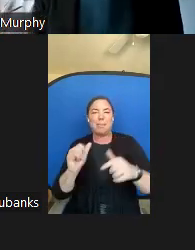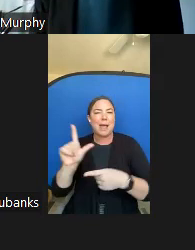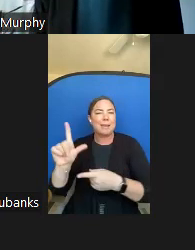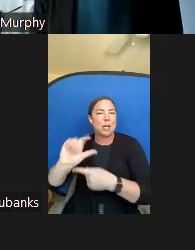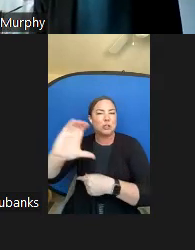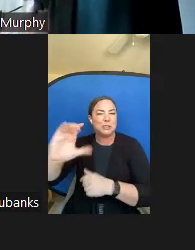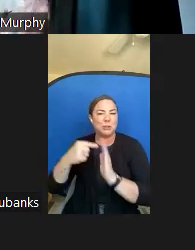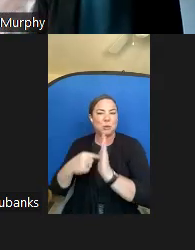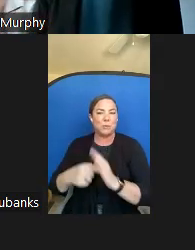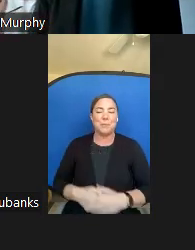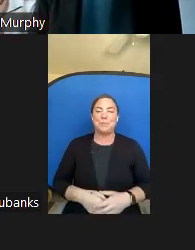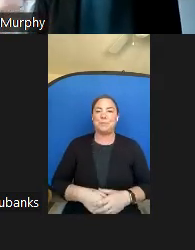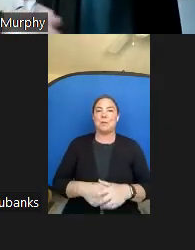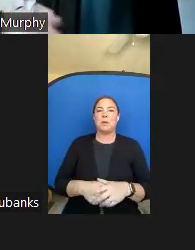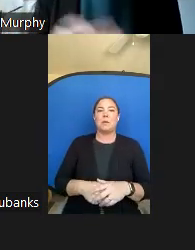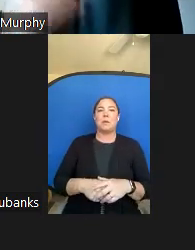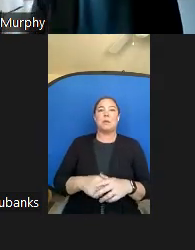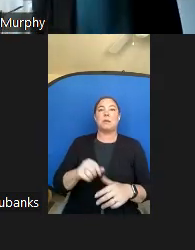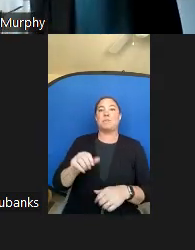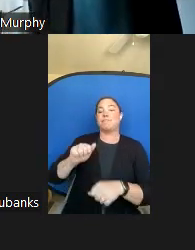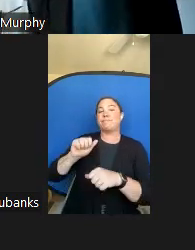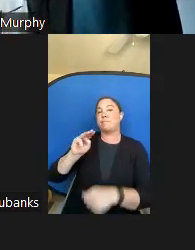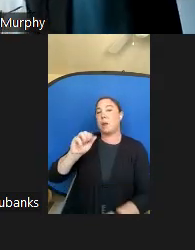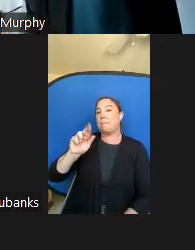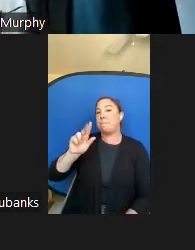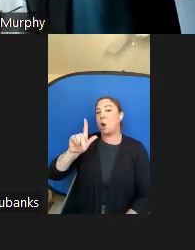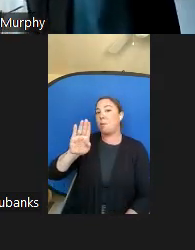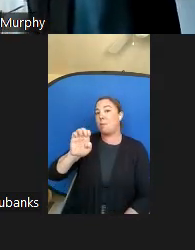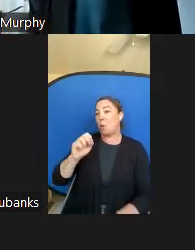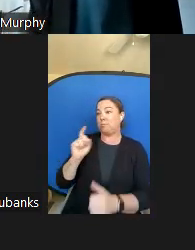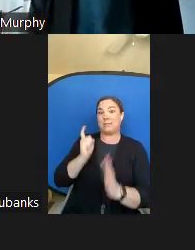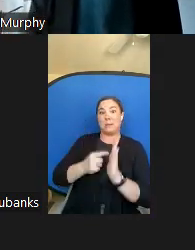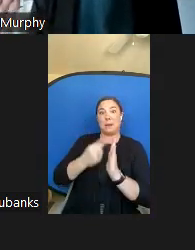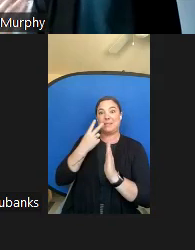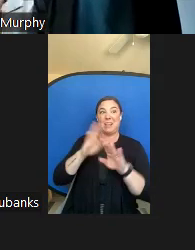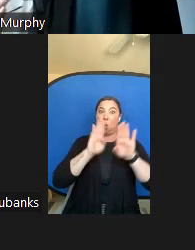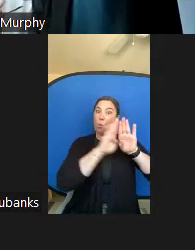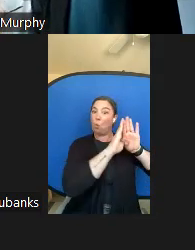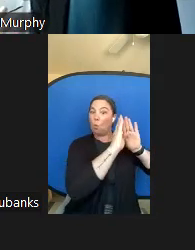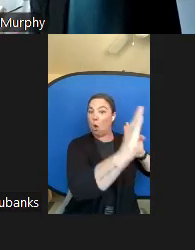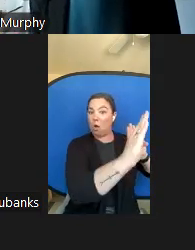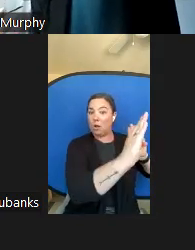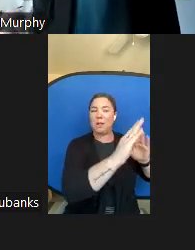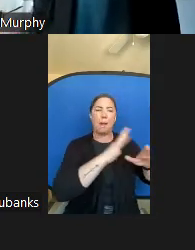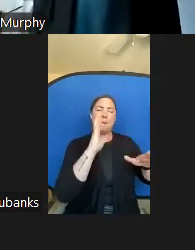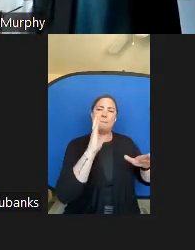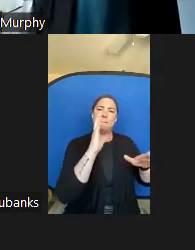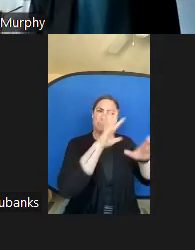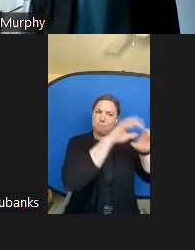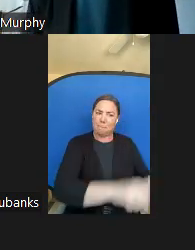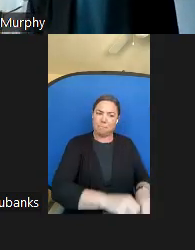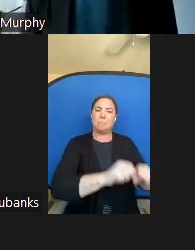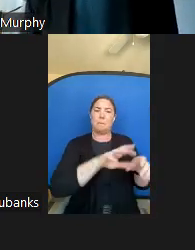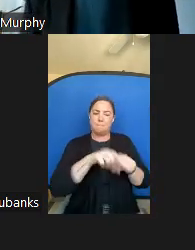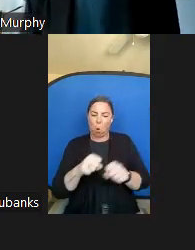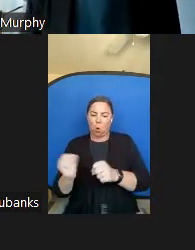see fragments of marble revetment that normally would appear on the walls of buildings being broken off and used as grinding pallets, like